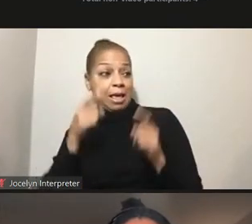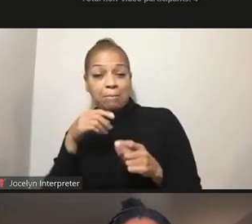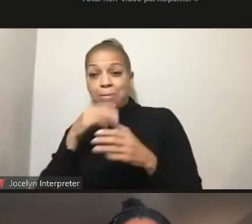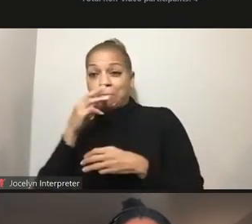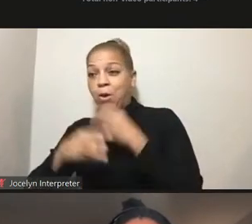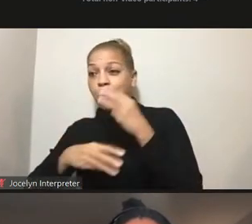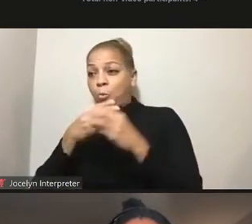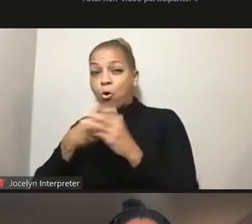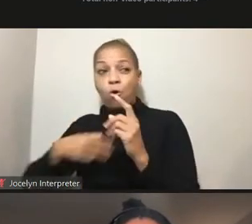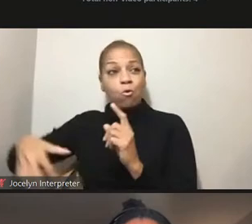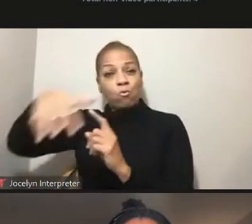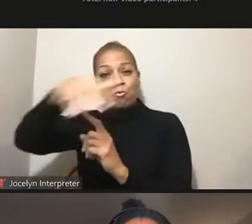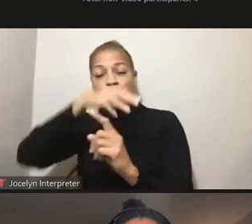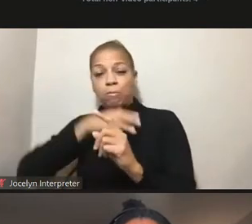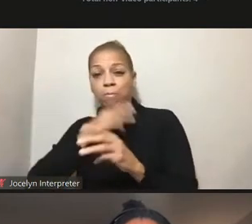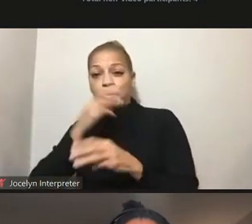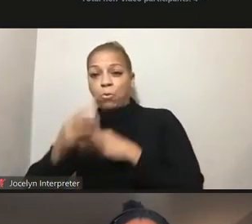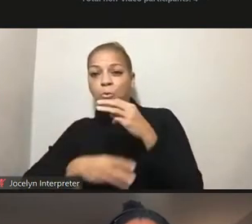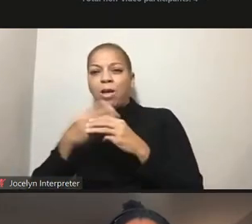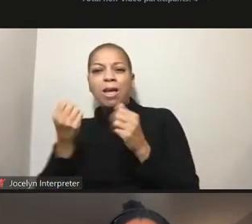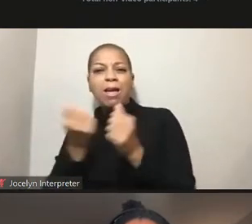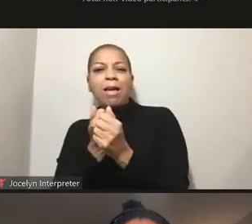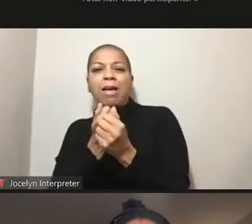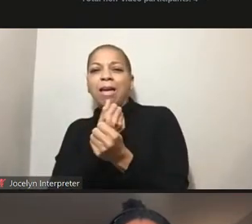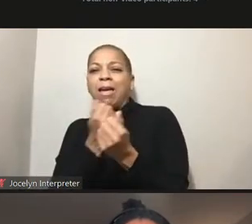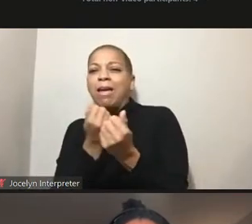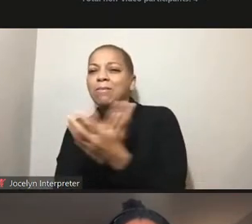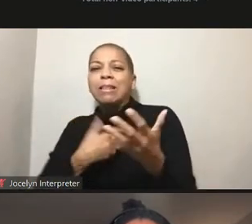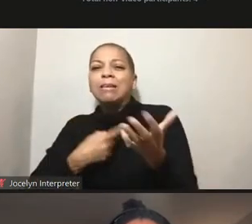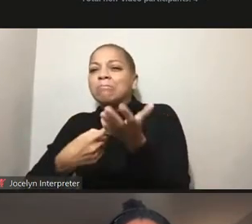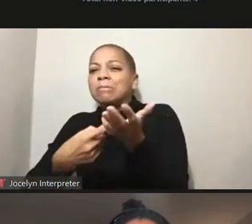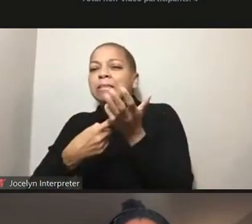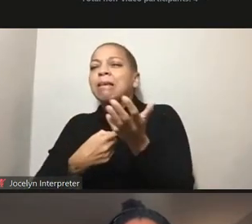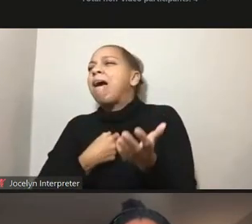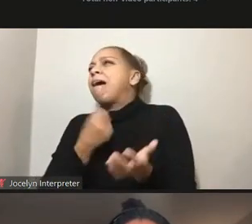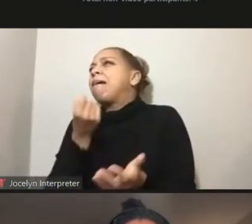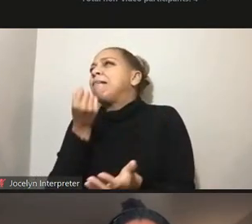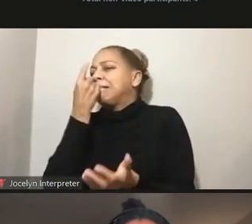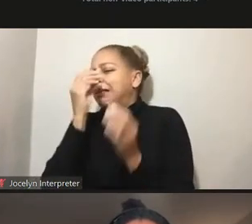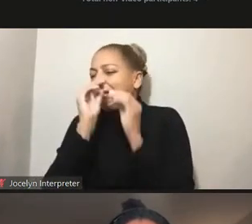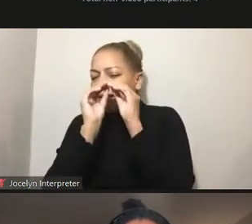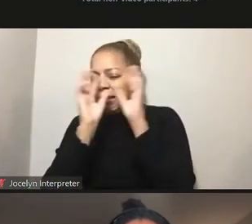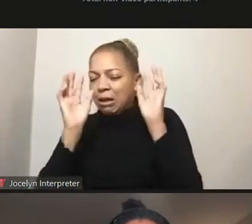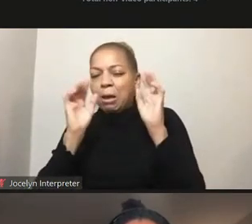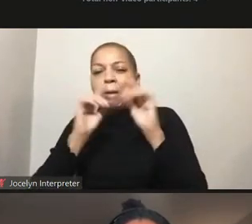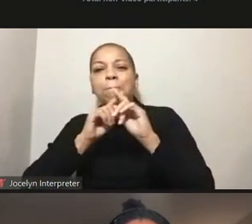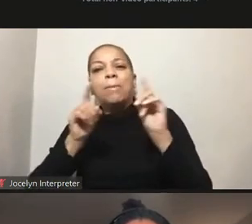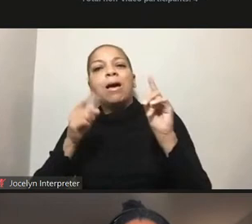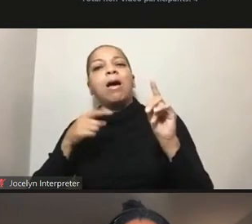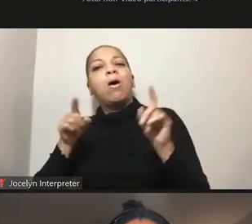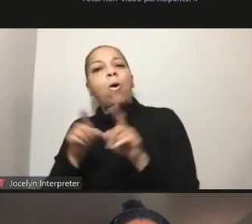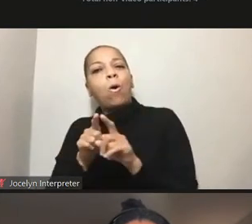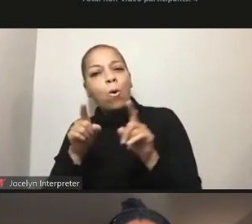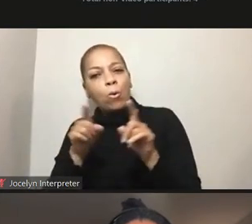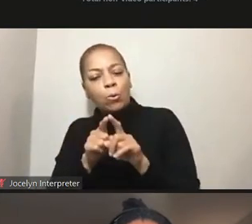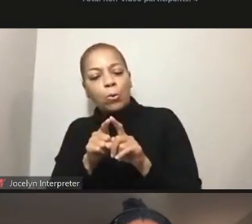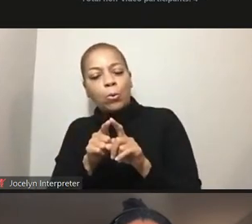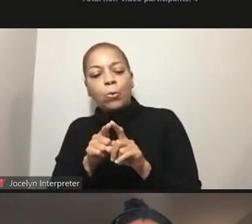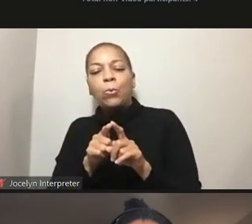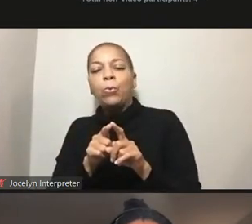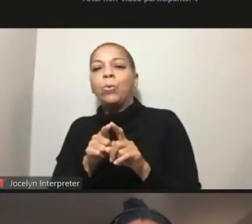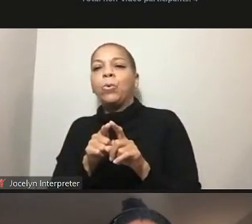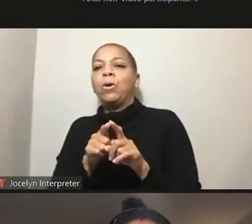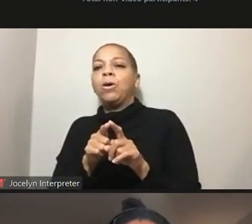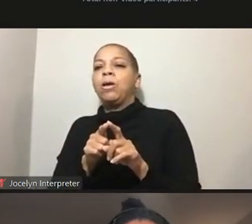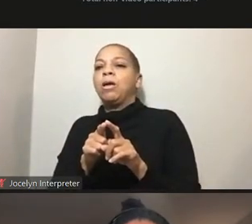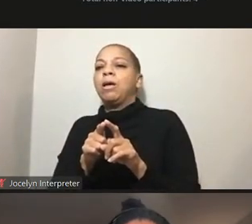world, everything that we're talking about, I get it. But I have to also be